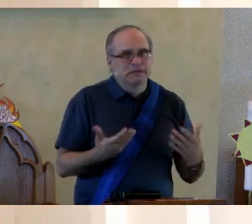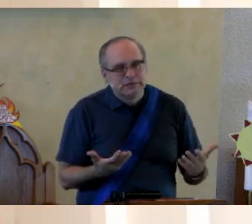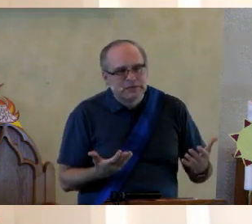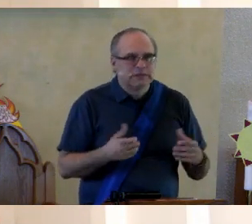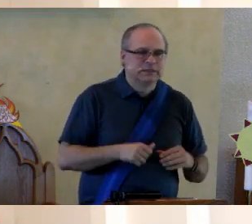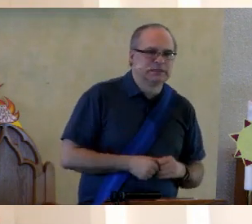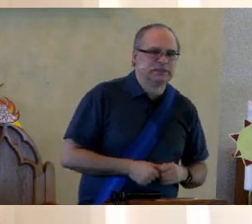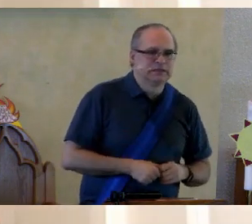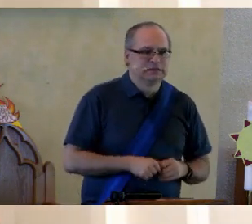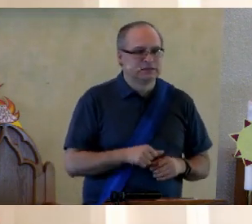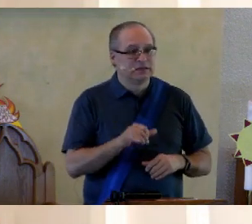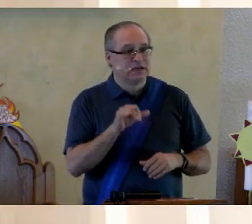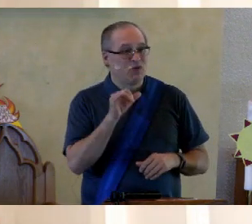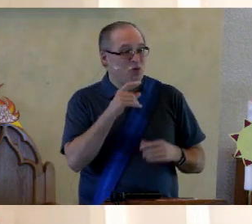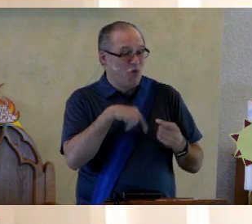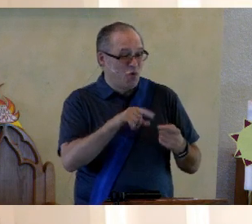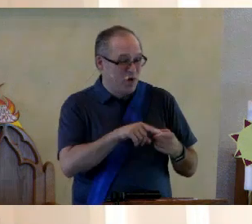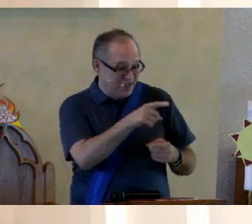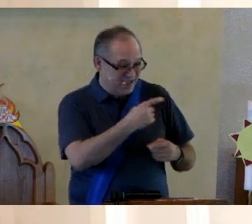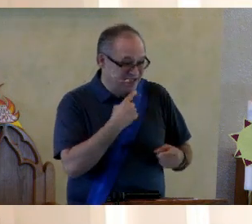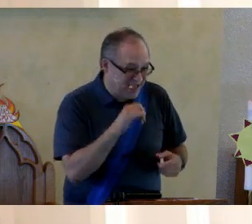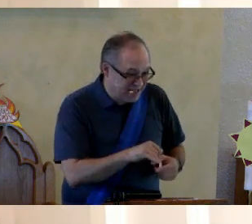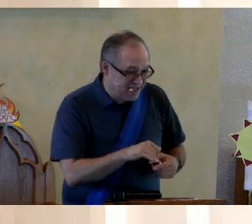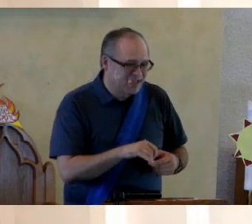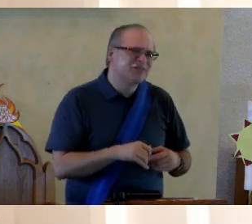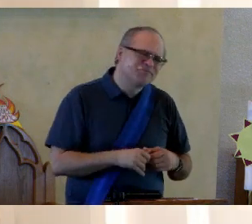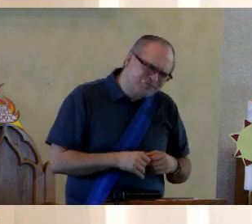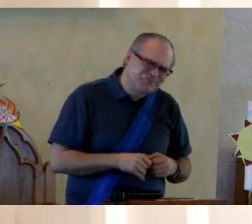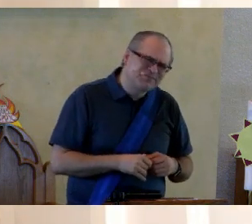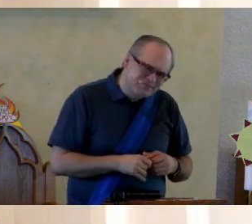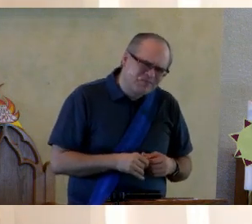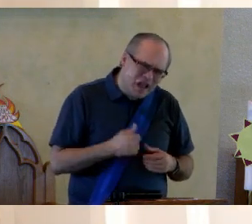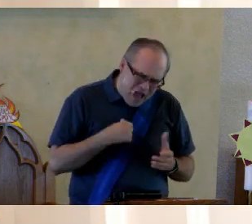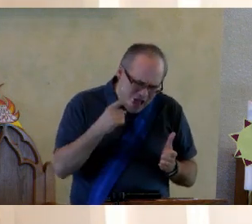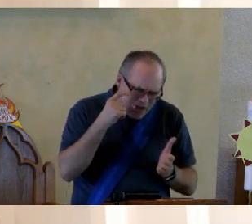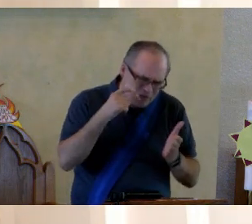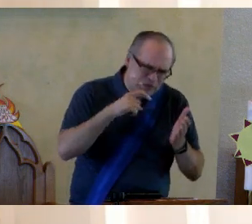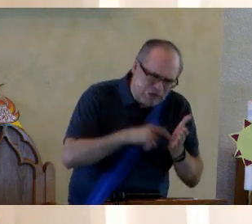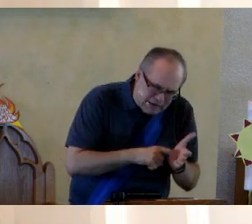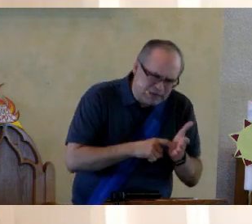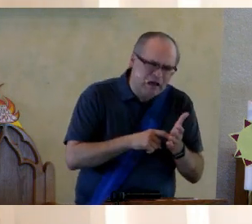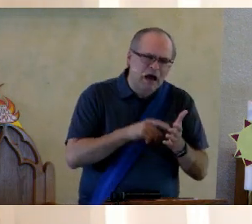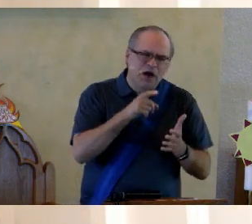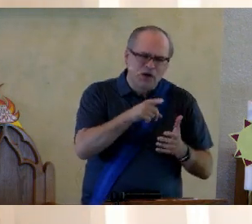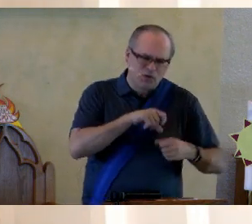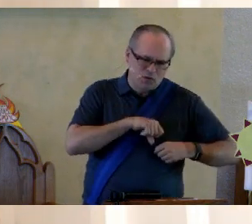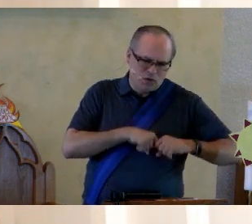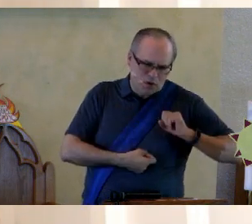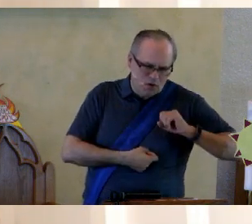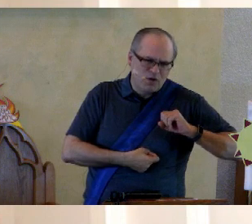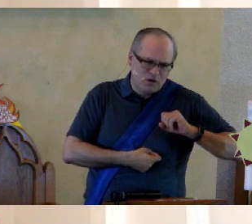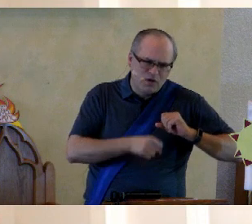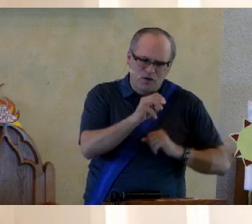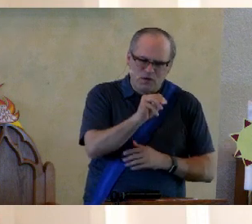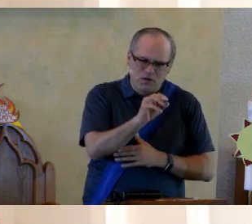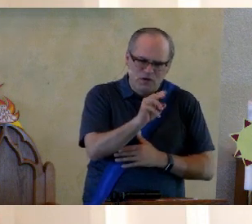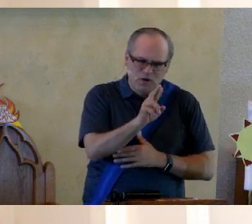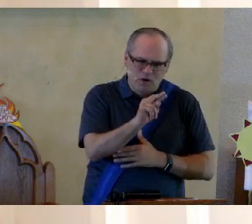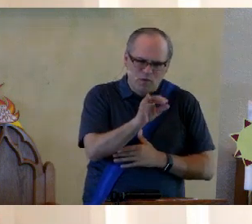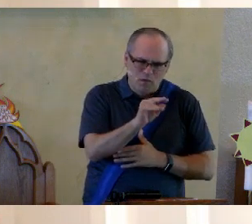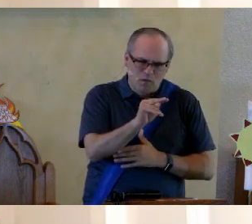tell them that I can recognize that the process of mourning is underway in their life. When I think of mourning,